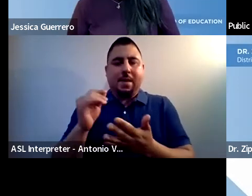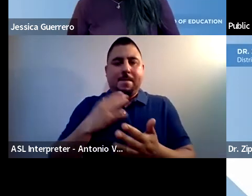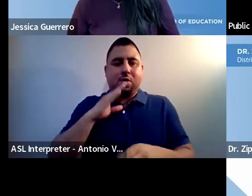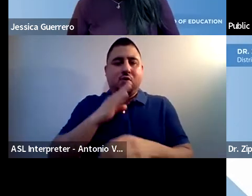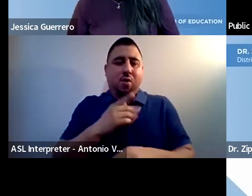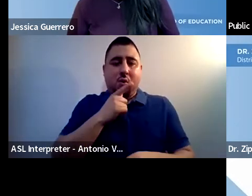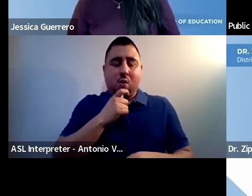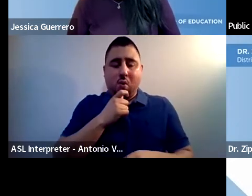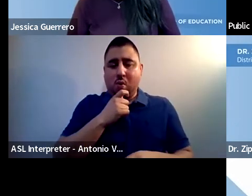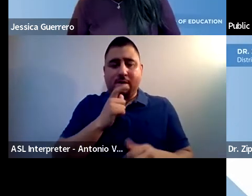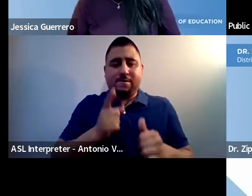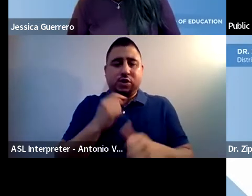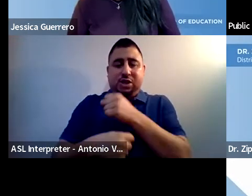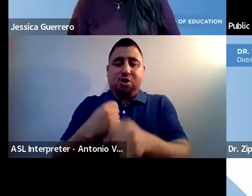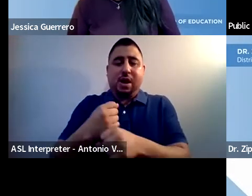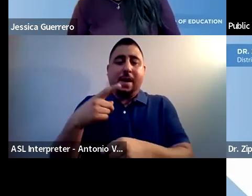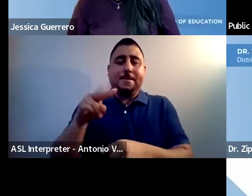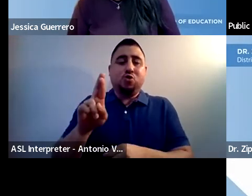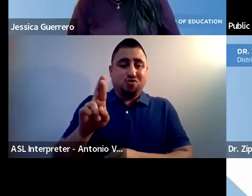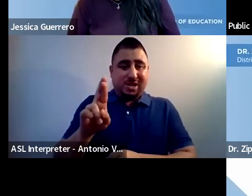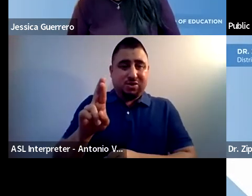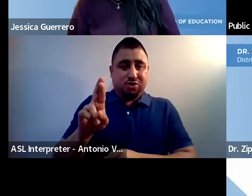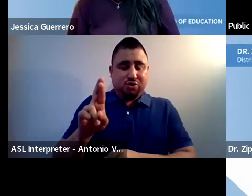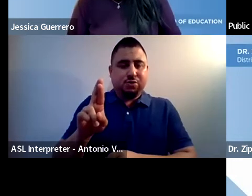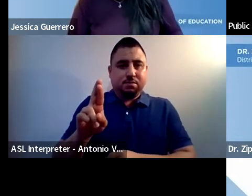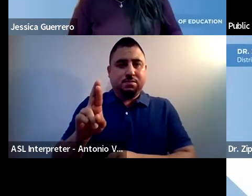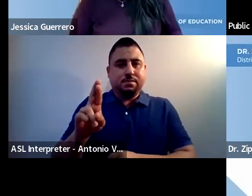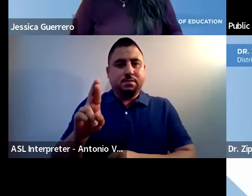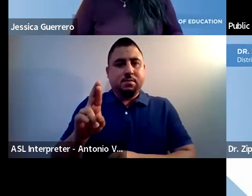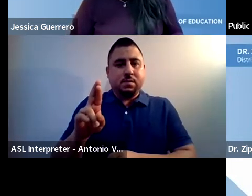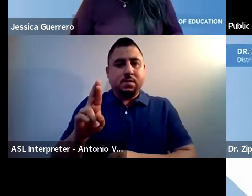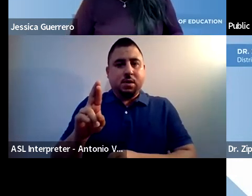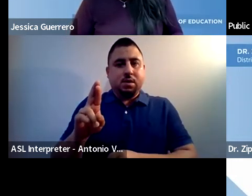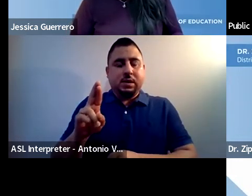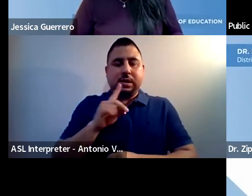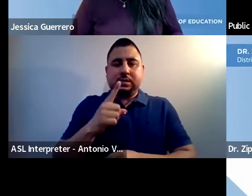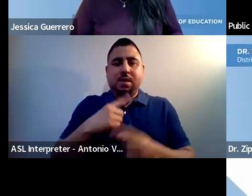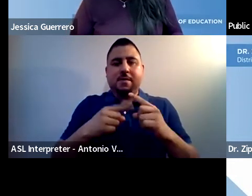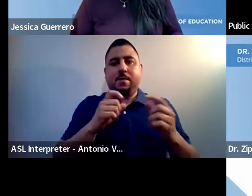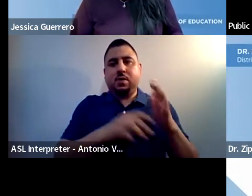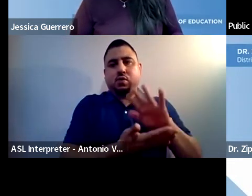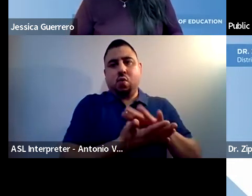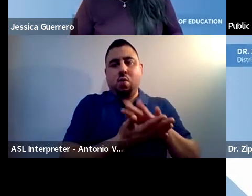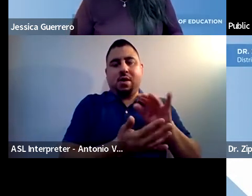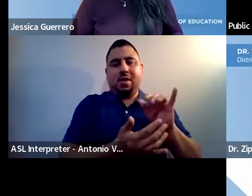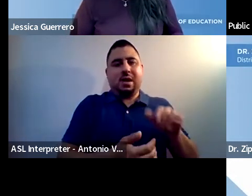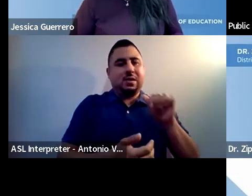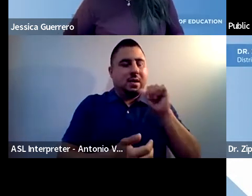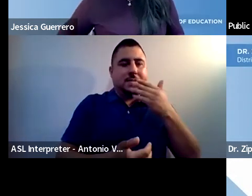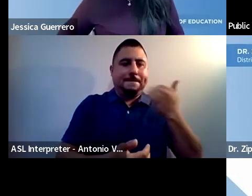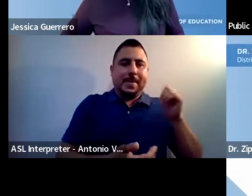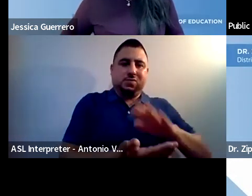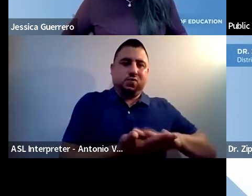daughter, who's first year at Pointer Ridge in second grade, is coming from a school that really wasn't the best